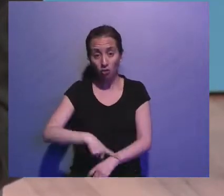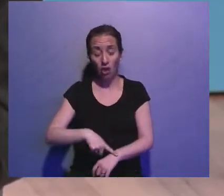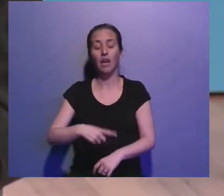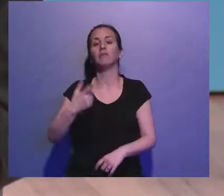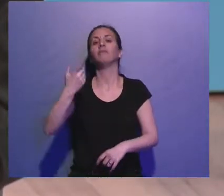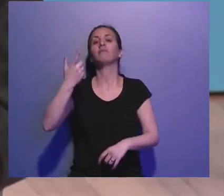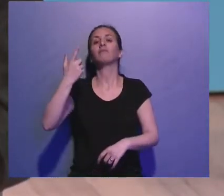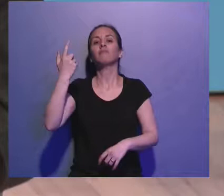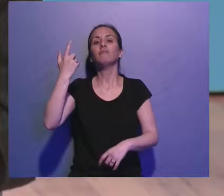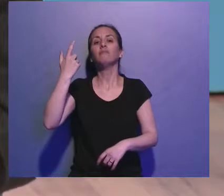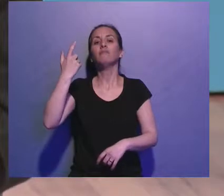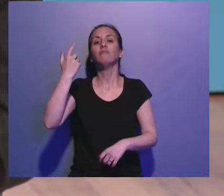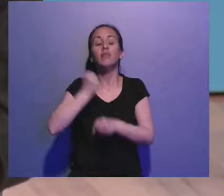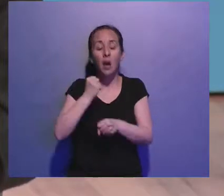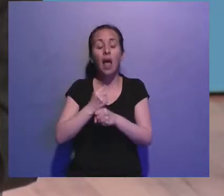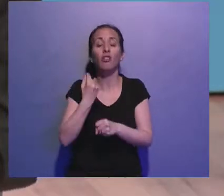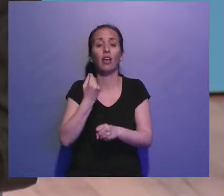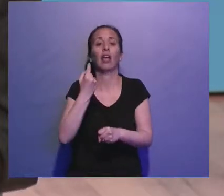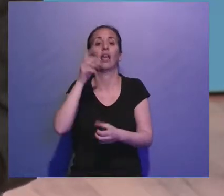currently working